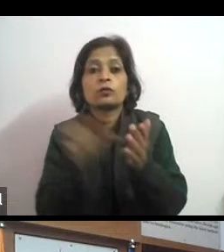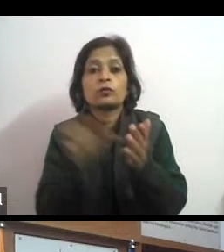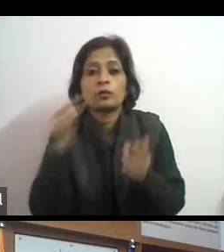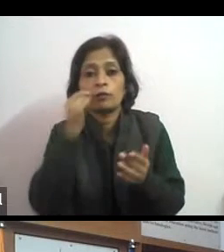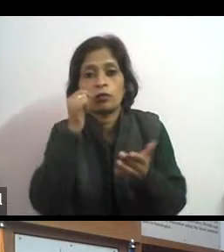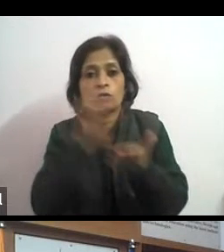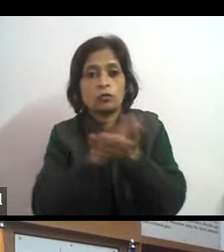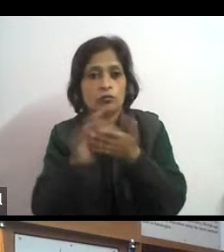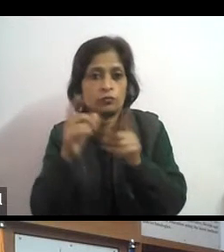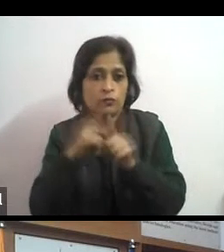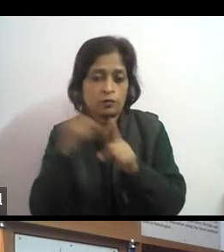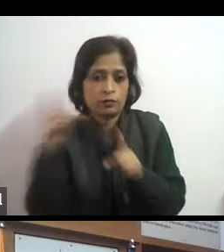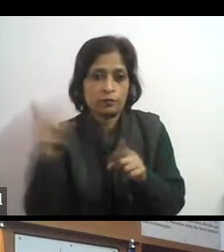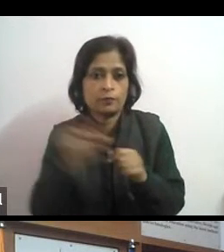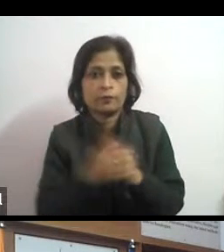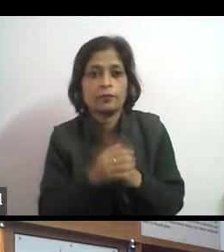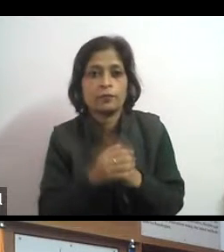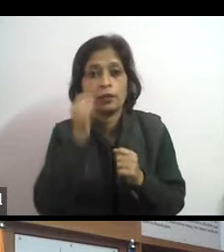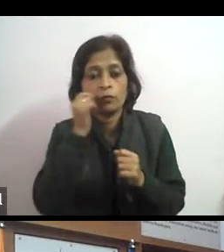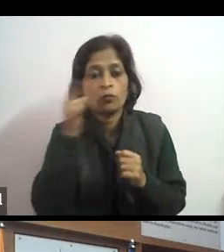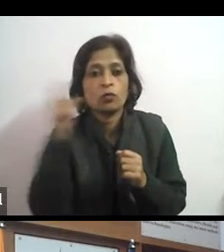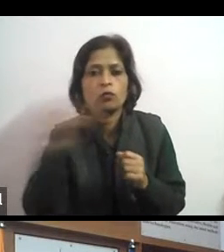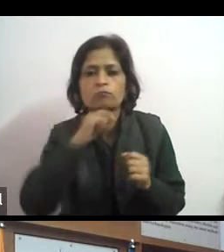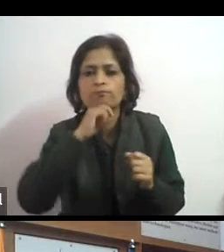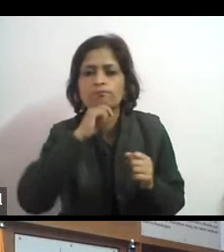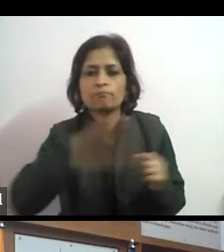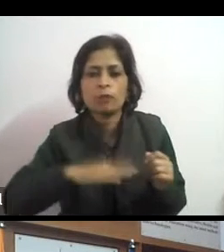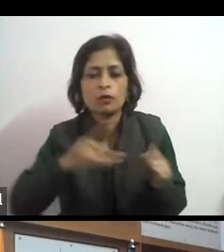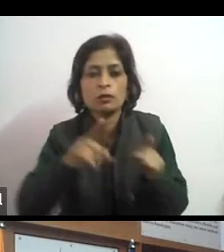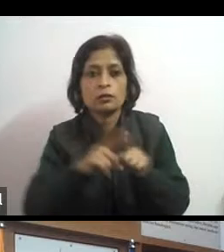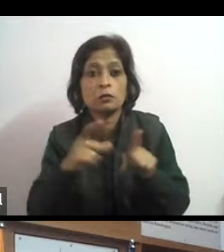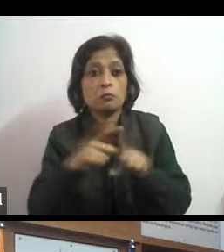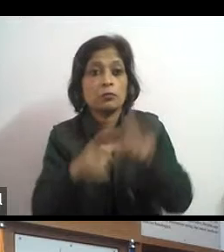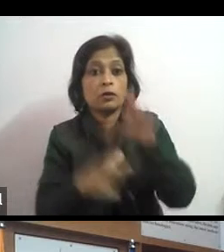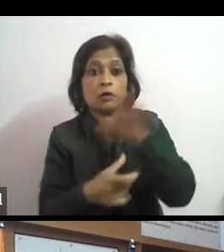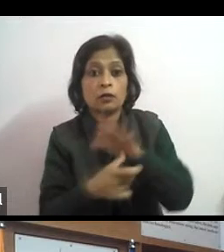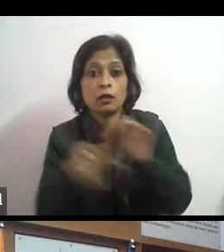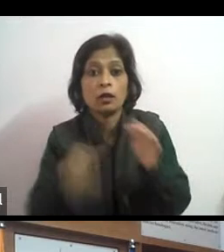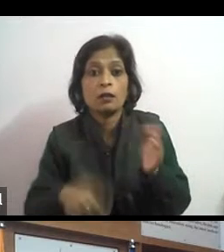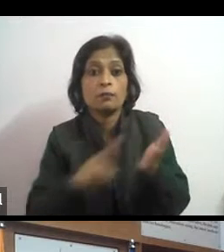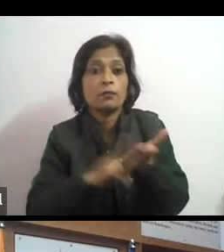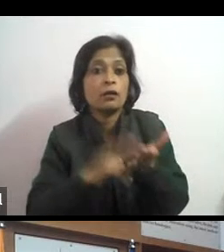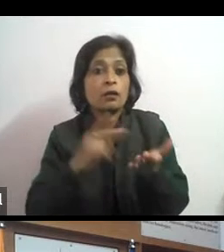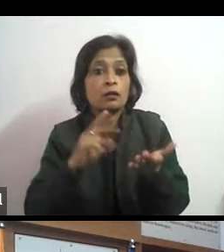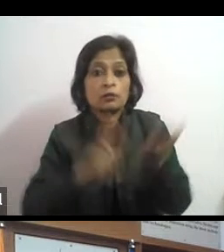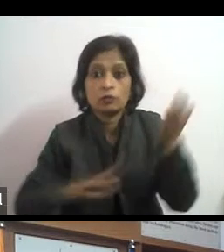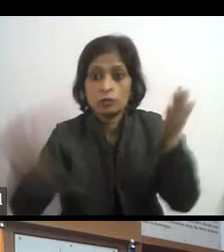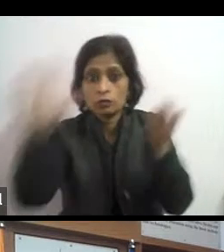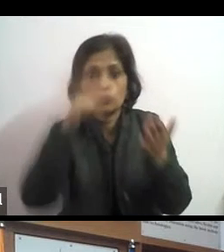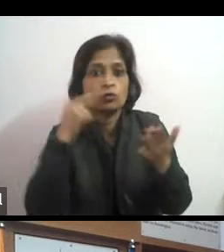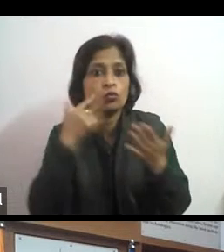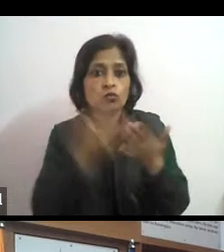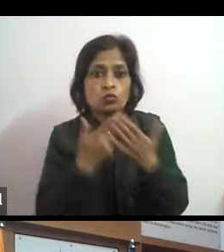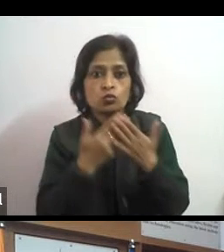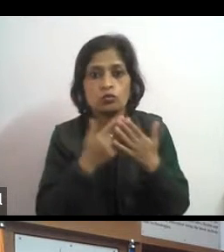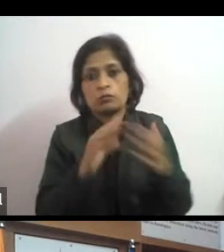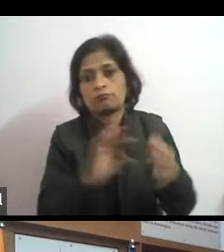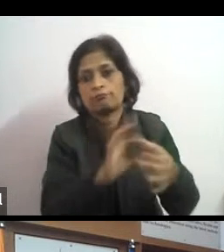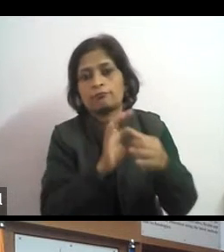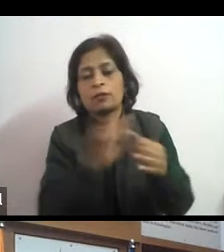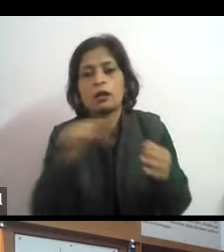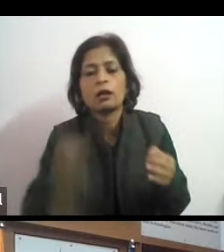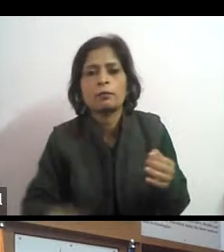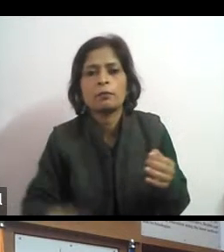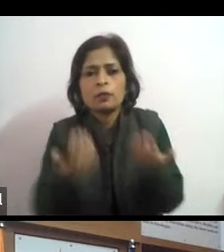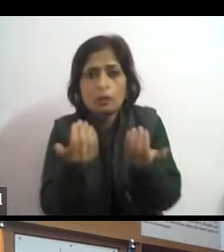Dr. Himanshu Das, one of the youngest and most dynamic directors of National Institutes. Currently, he is the director